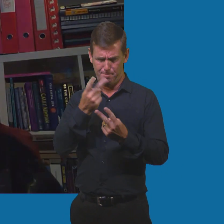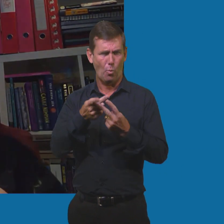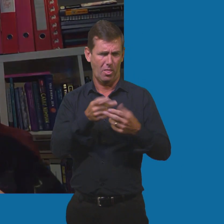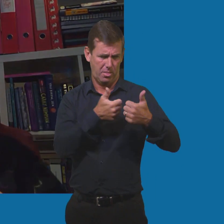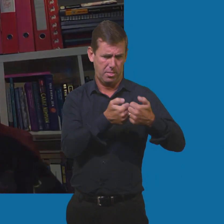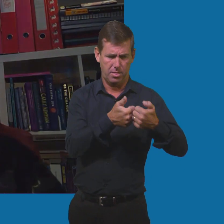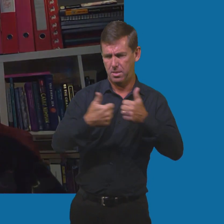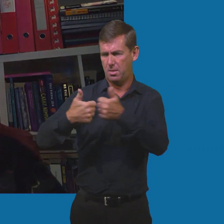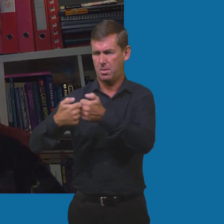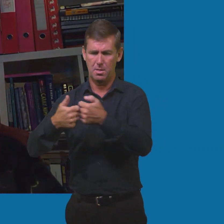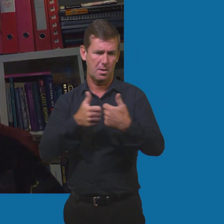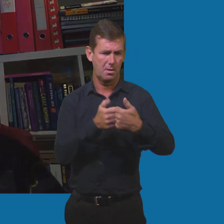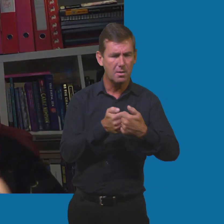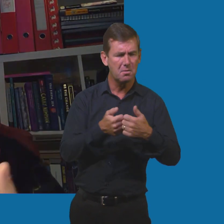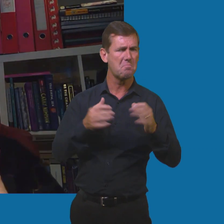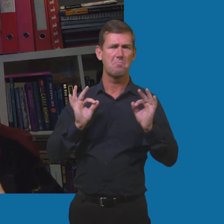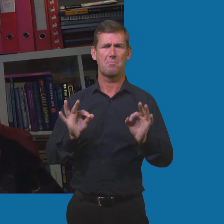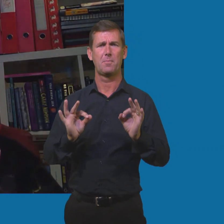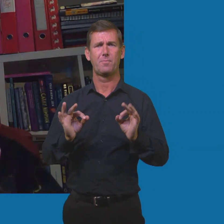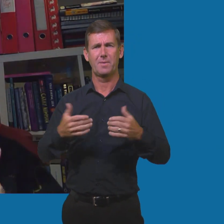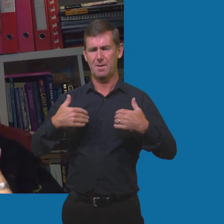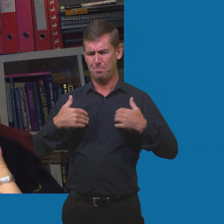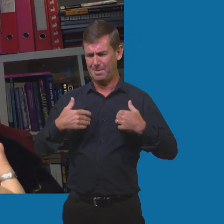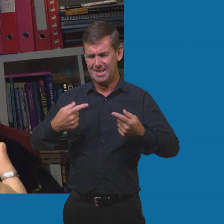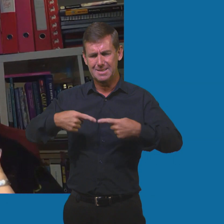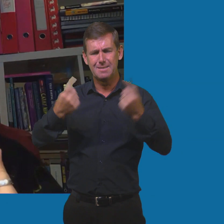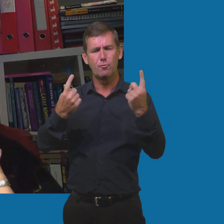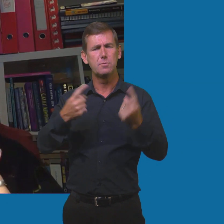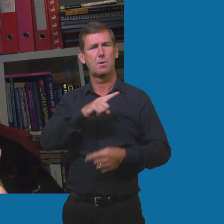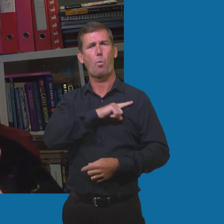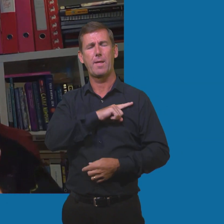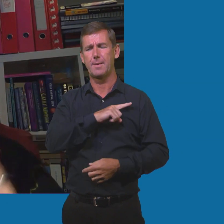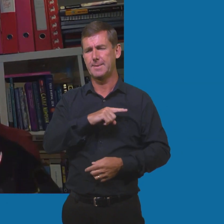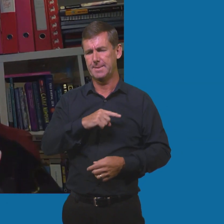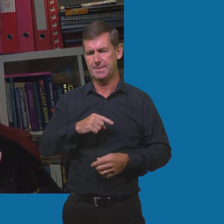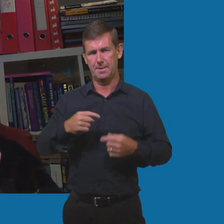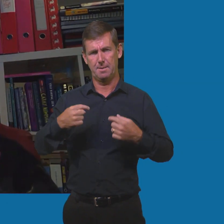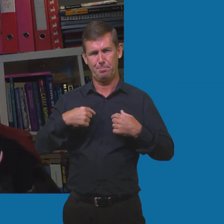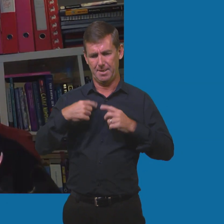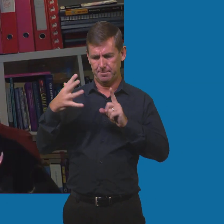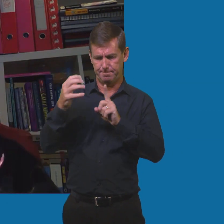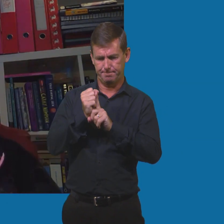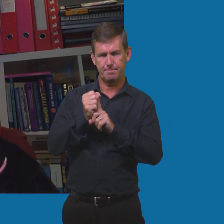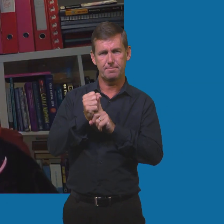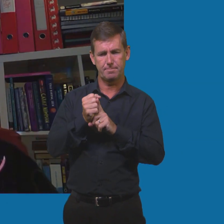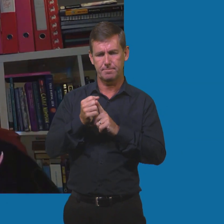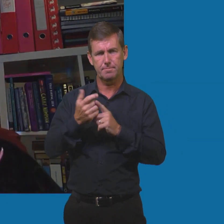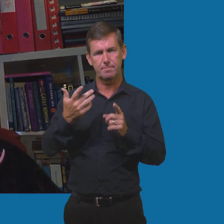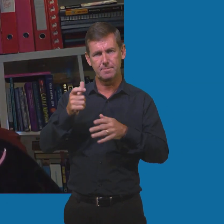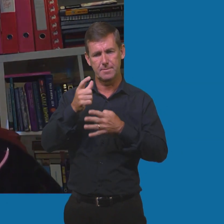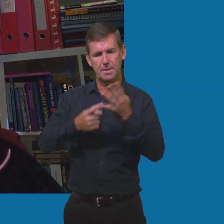I guess it was a little bit different for me in many ways in that I was diagnosed with my condition when I was